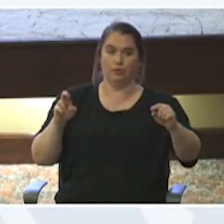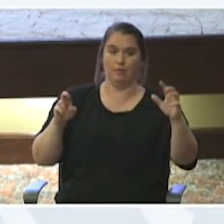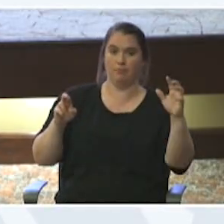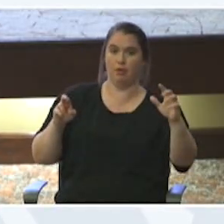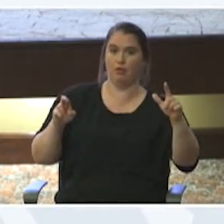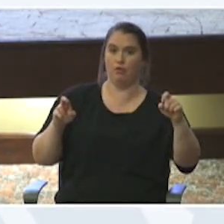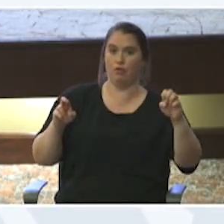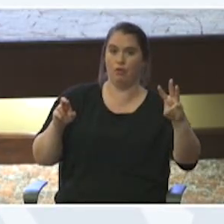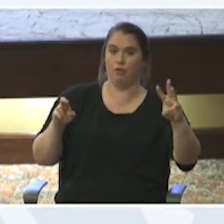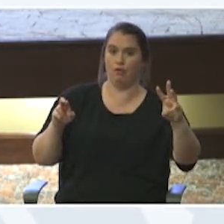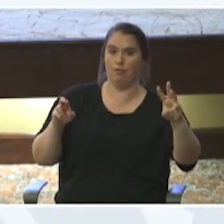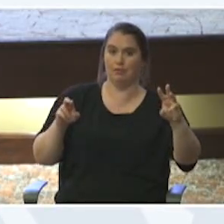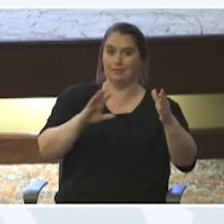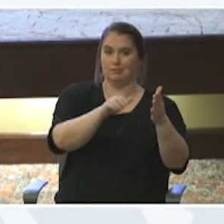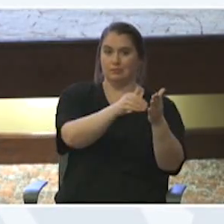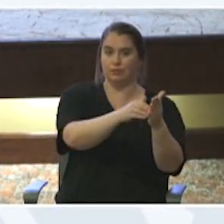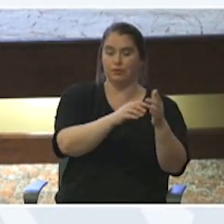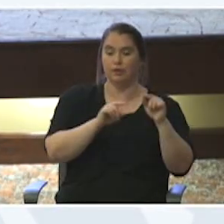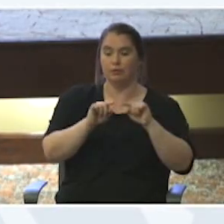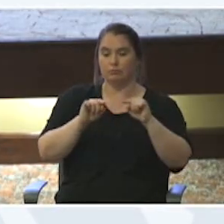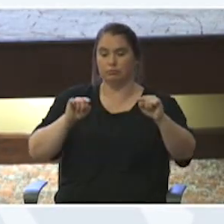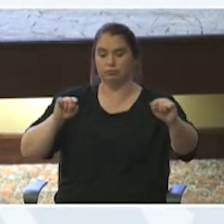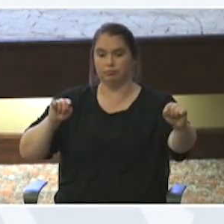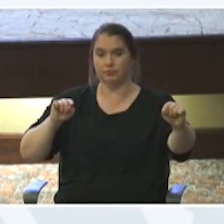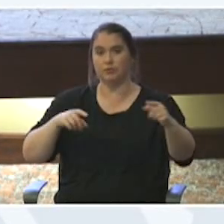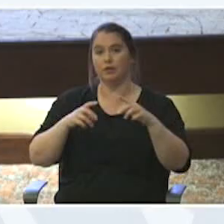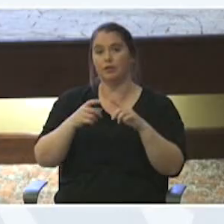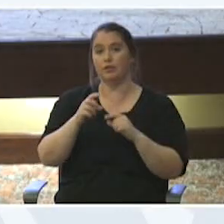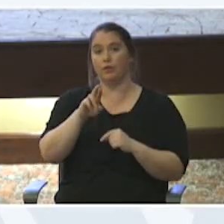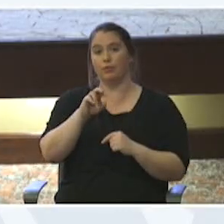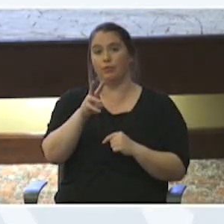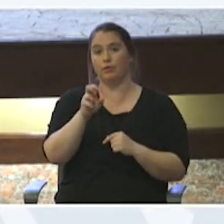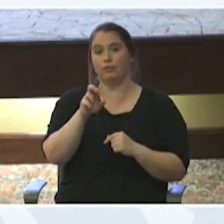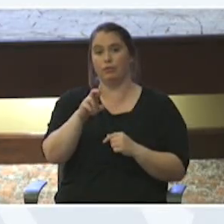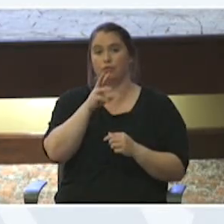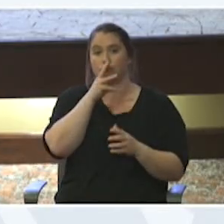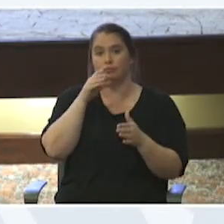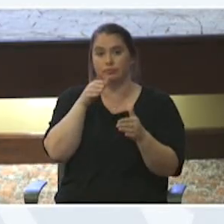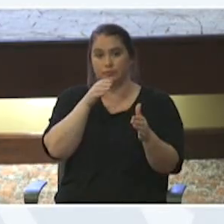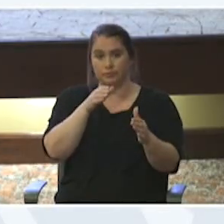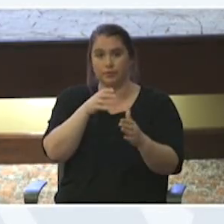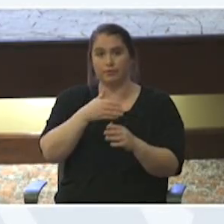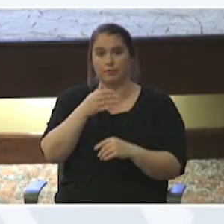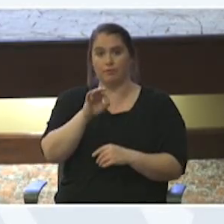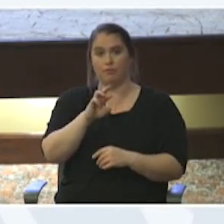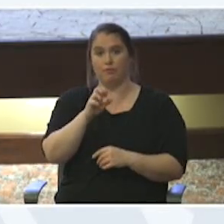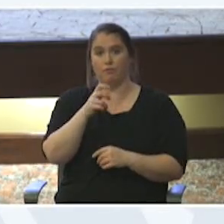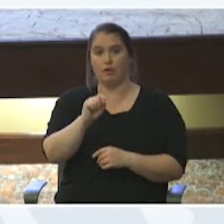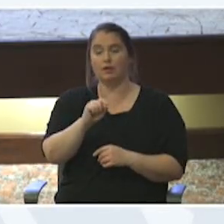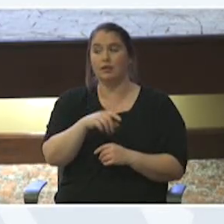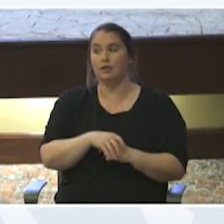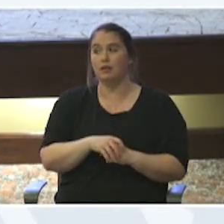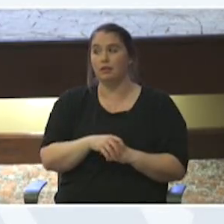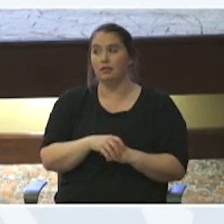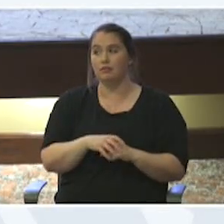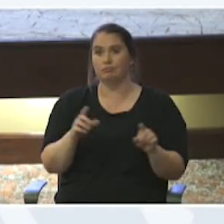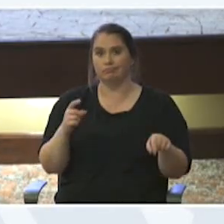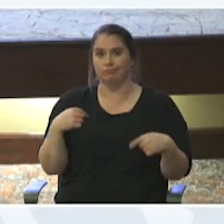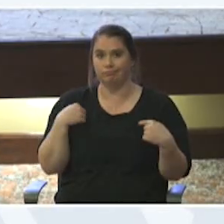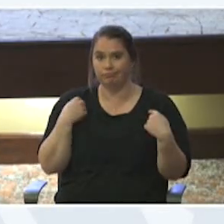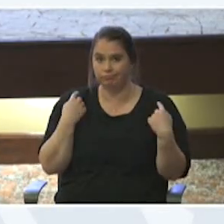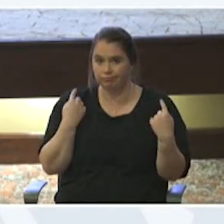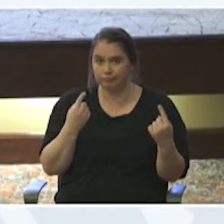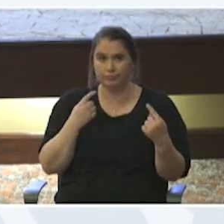It's a foundational element for our riverfront. It's right in the center of a lot of changes that have happened over the last couple of